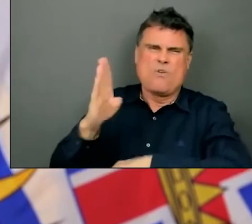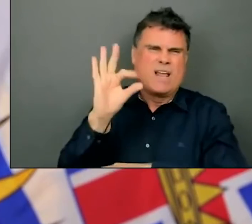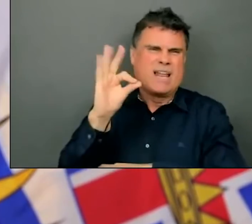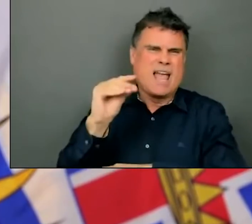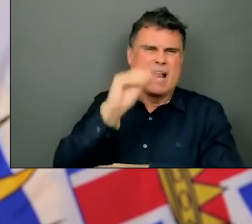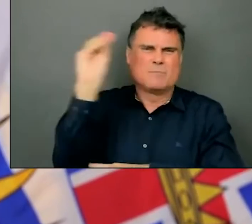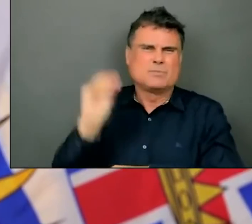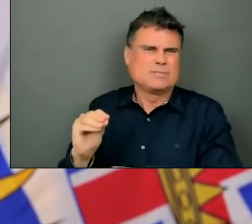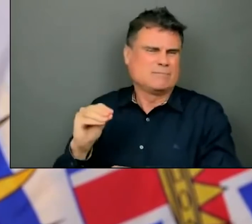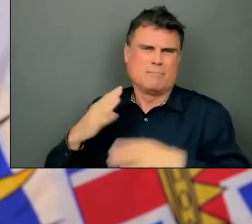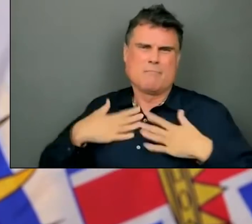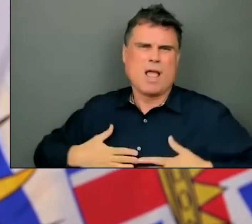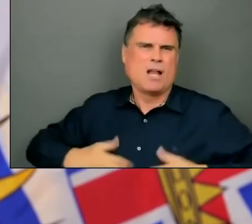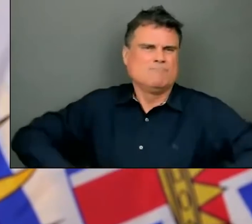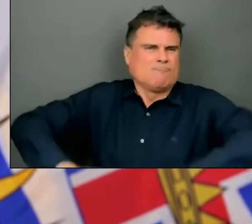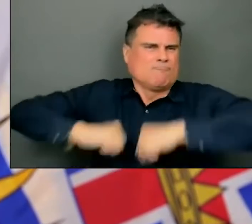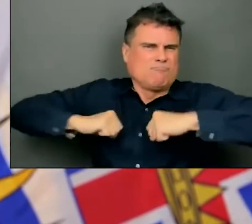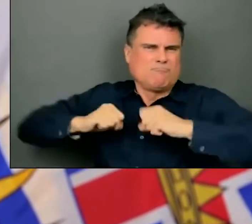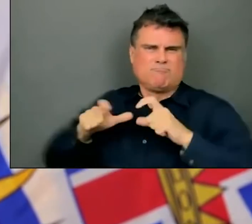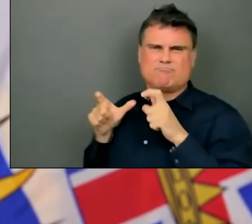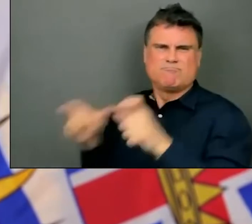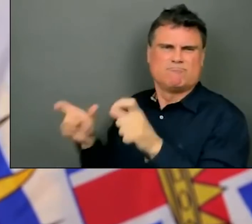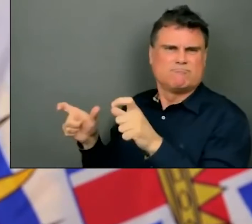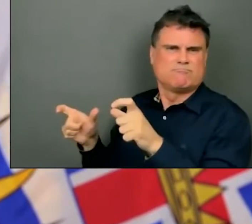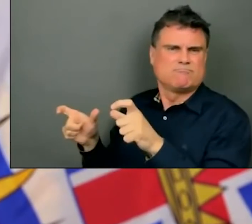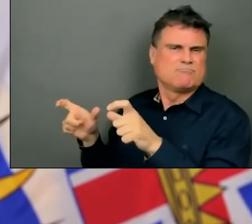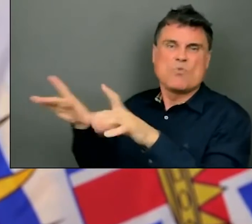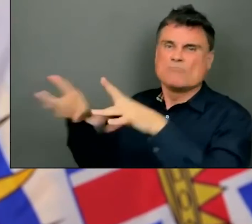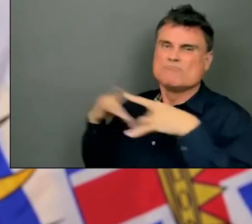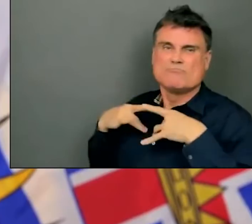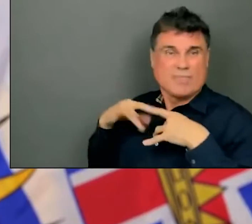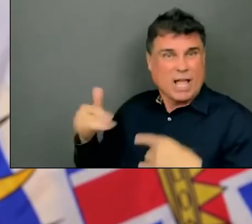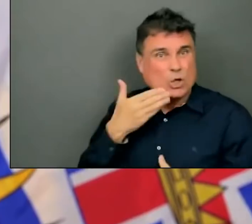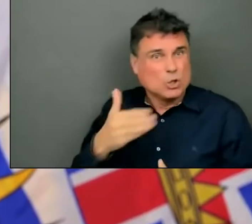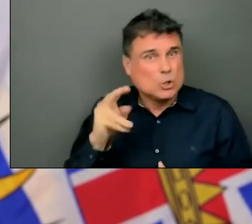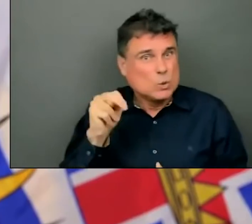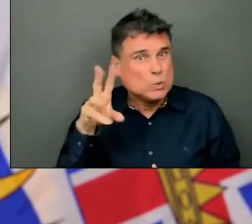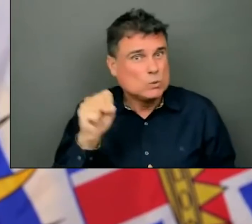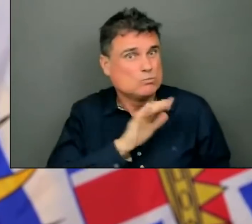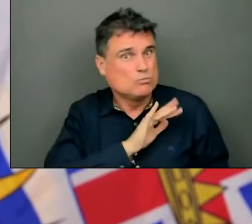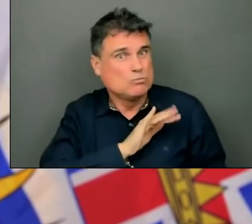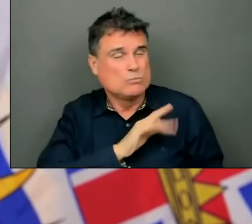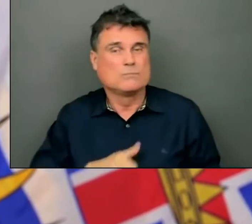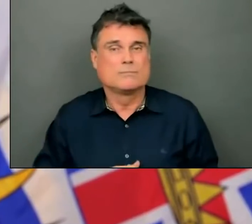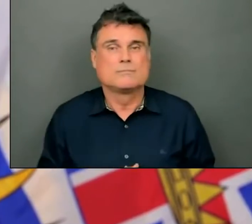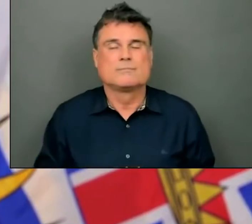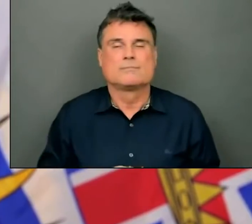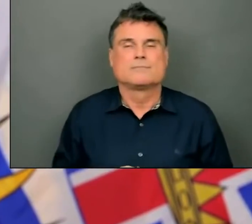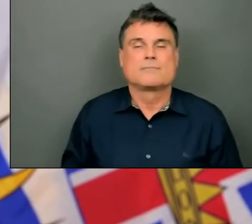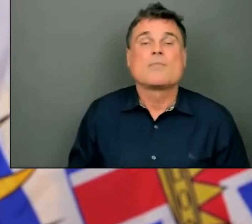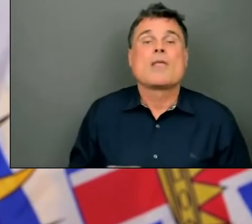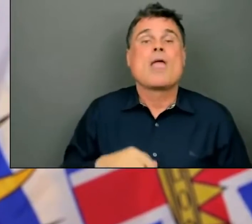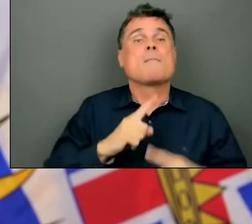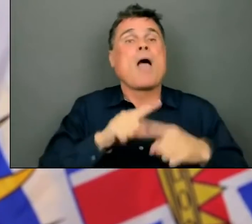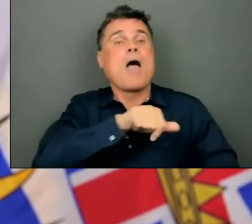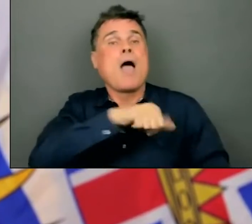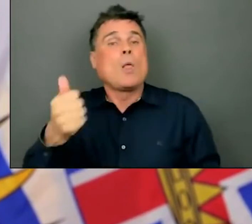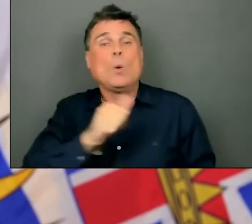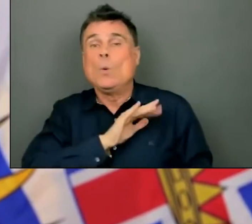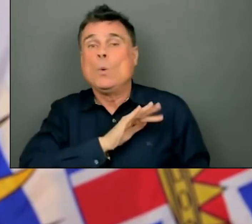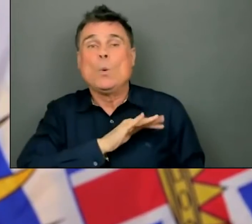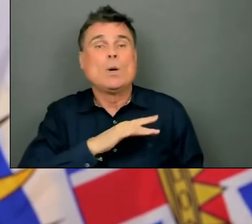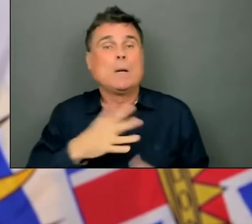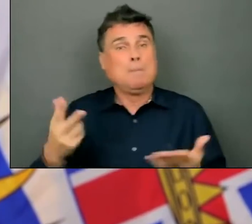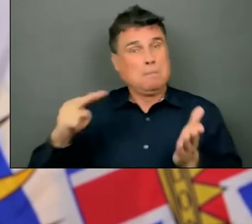infection. So this is great news. And another really important thing, it's a fridge-stable vaccine, so we don't have all of those issues that we had in terms